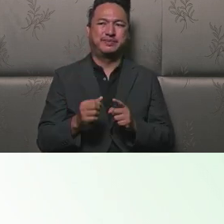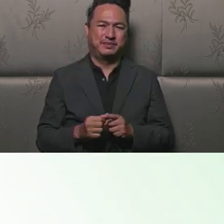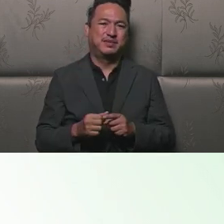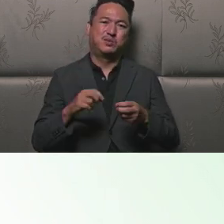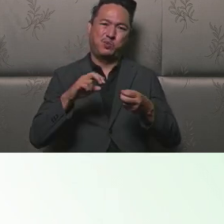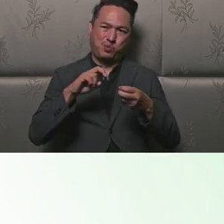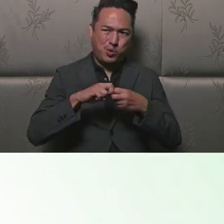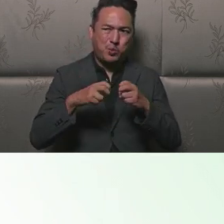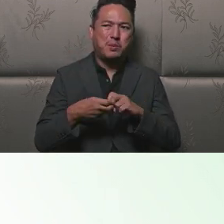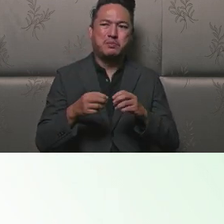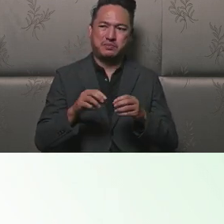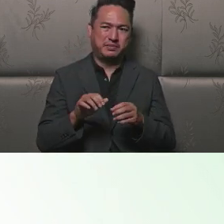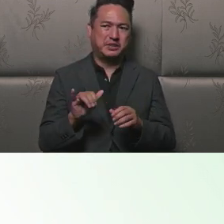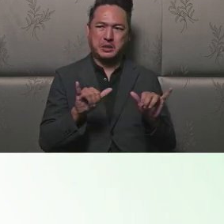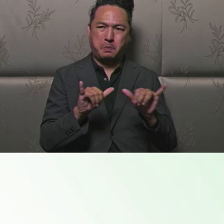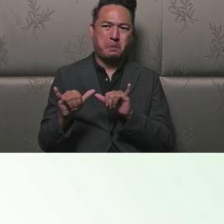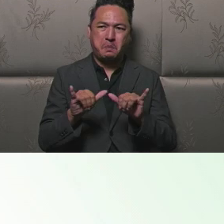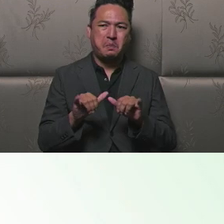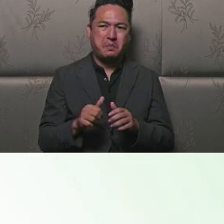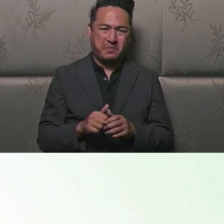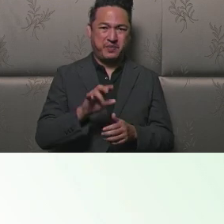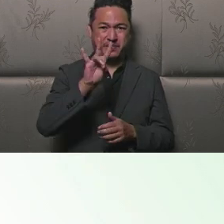3% to 45% in